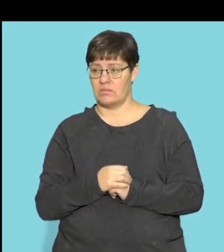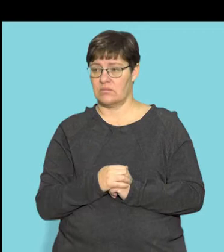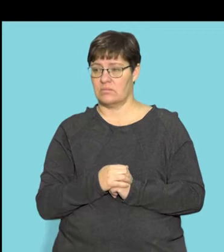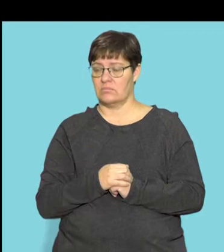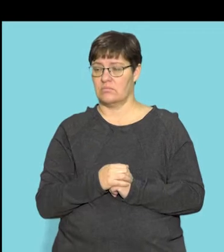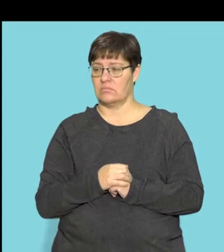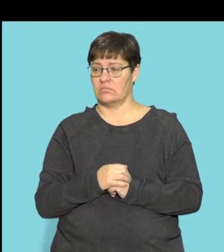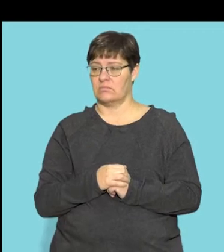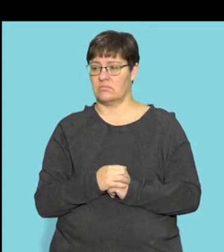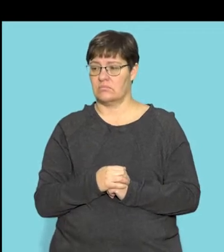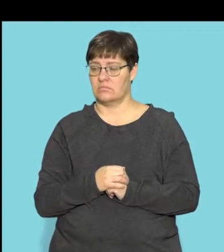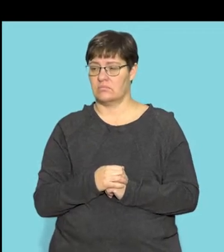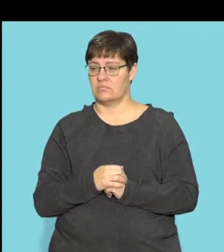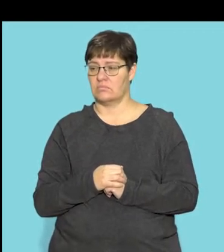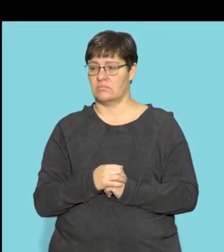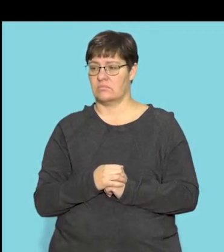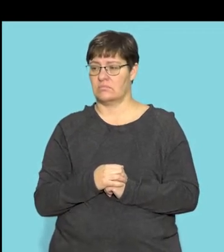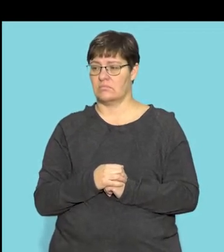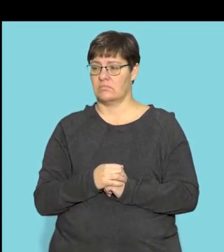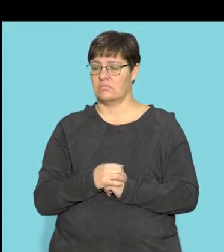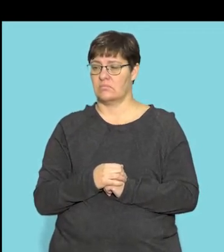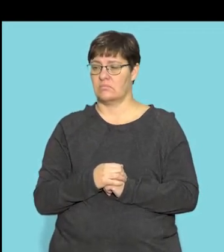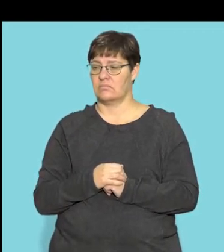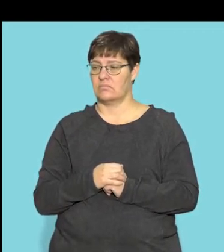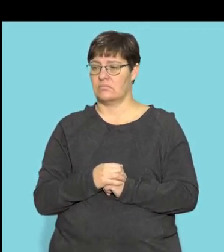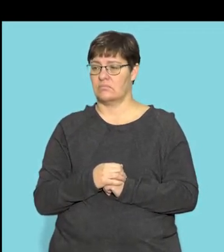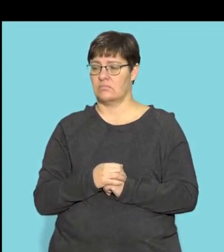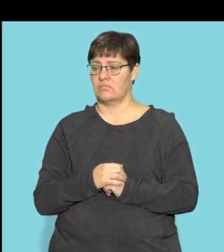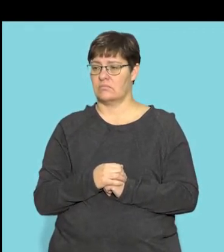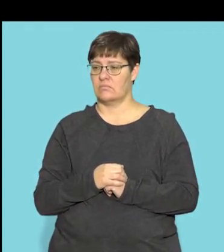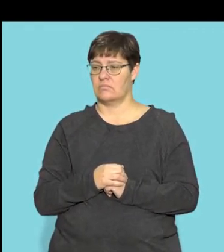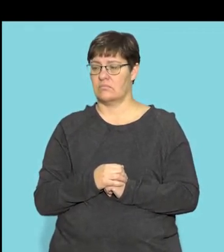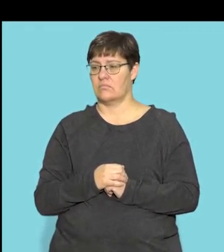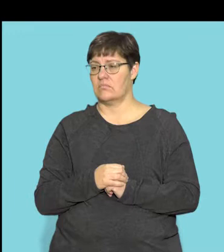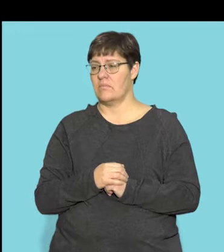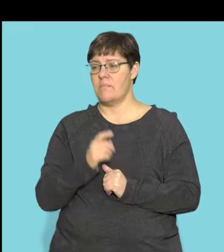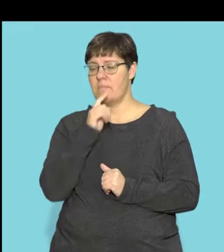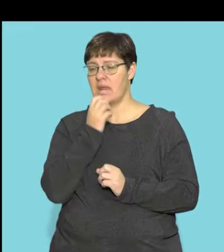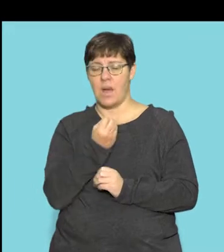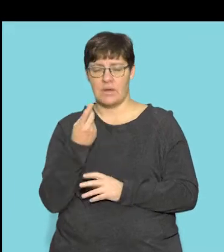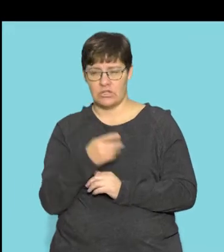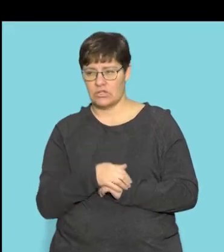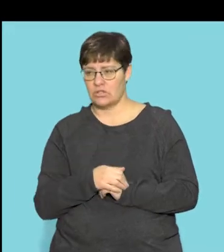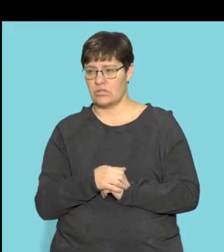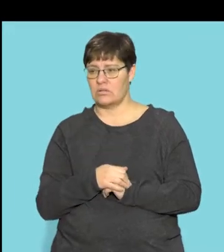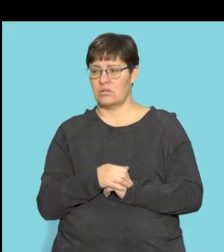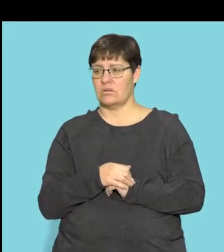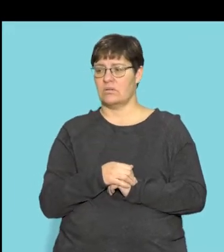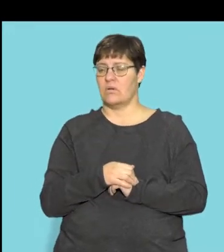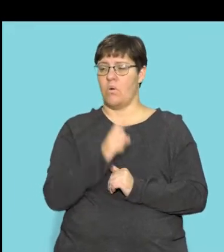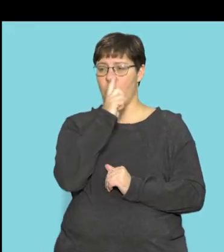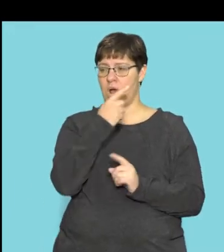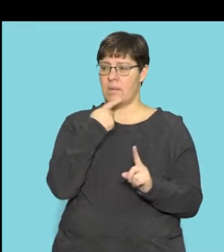419 over 44. And this will be equals to 1 plus